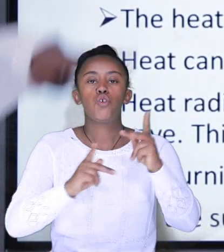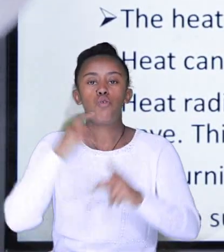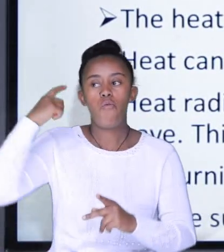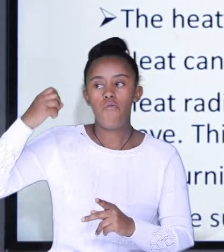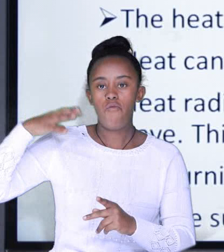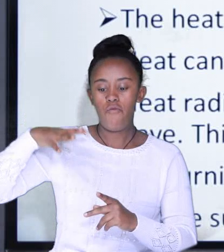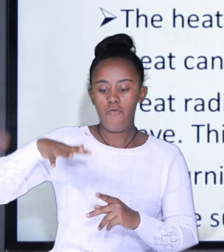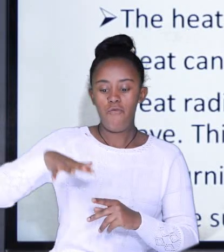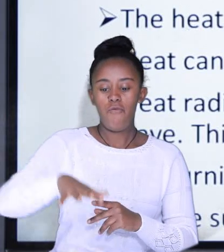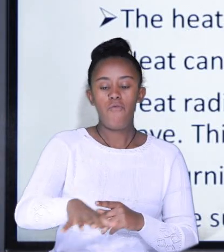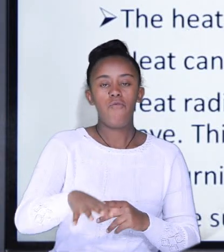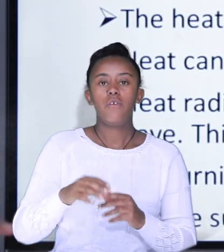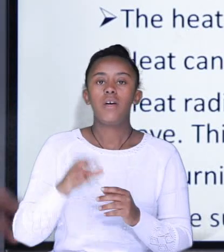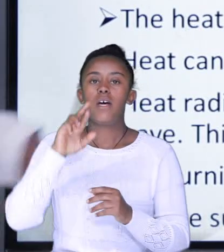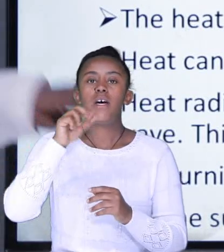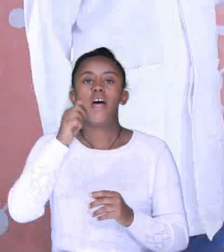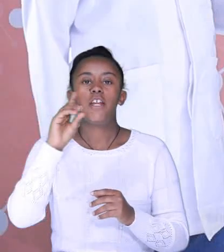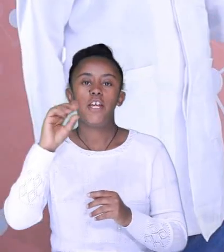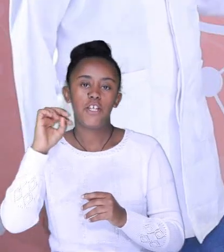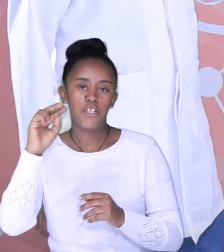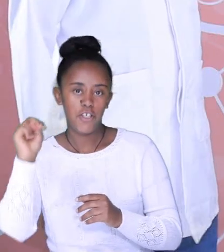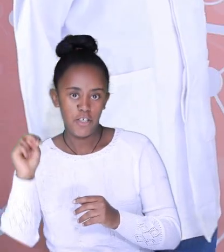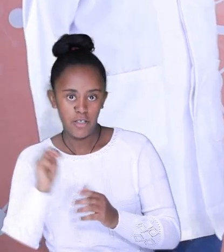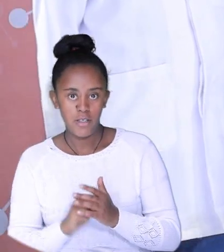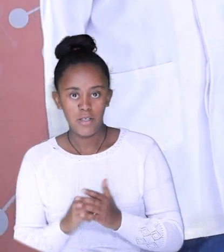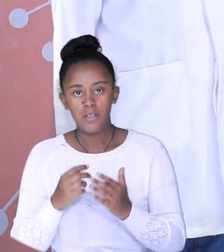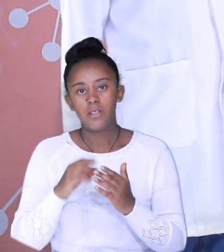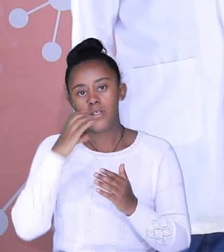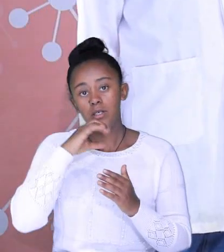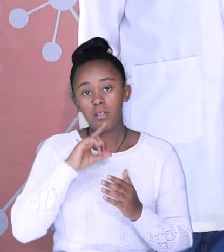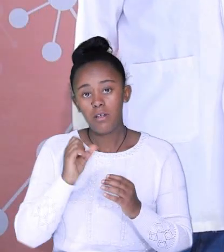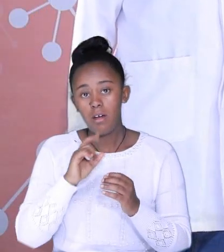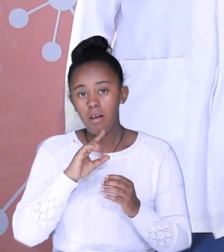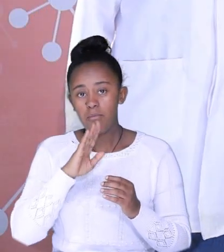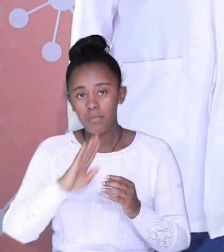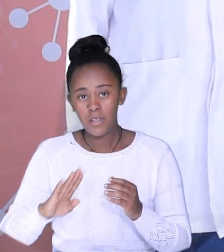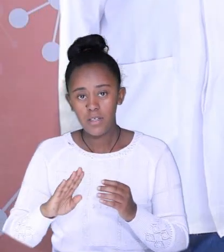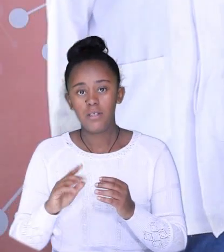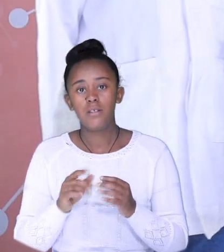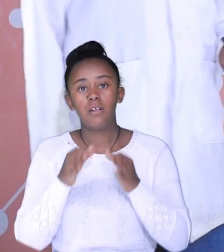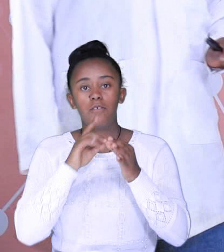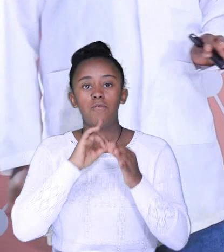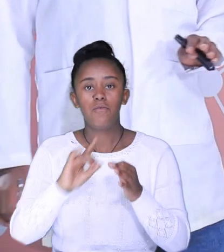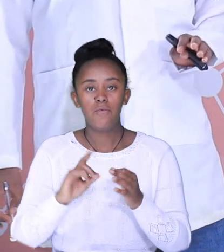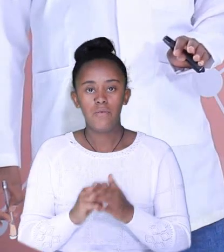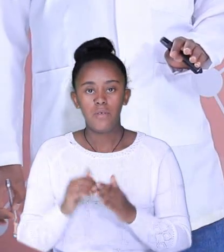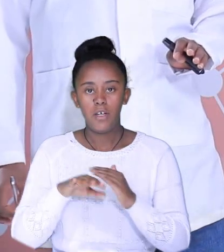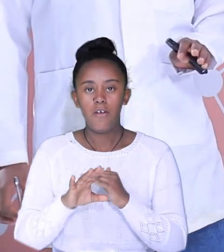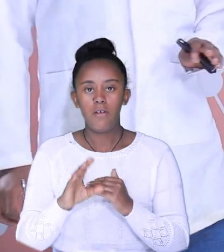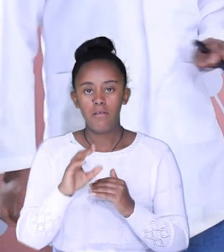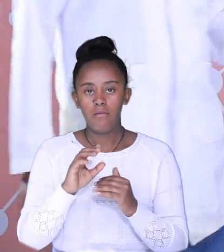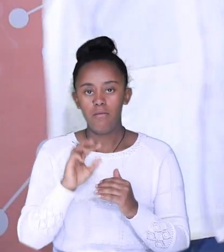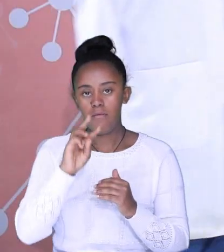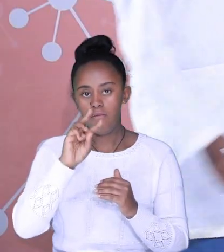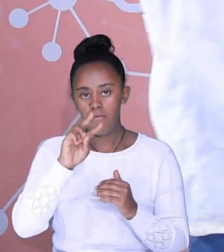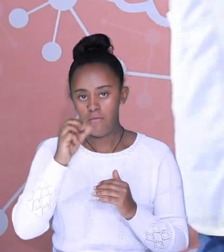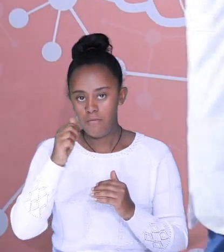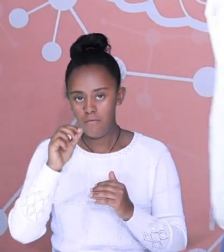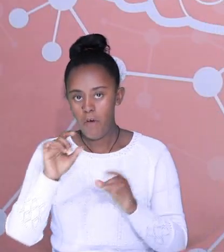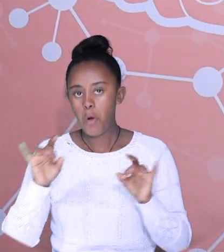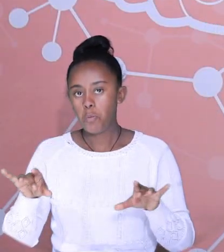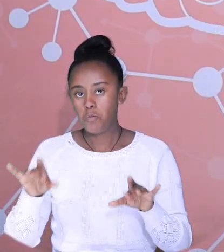Is an example of radiation. And also heat can be transferred by radiation in vacuum. This